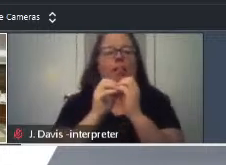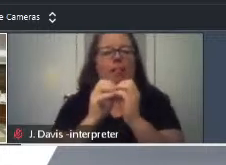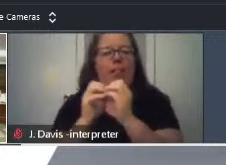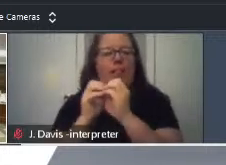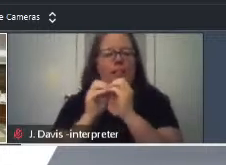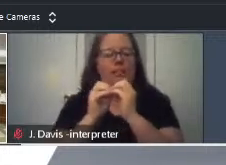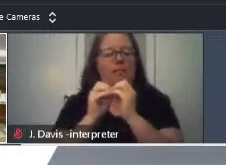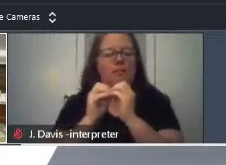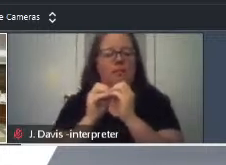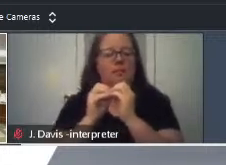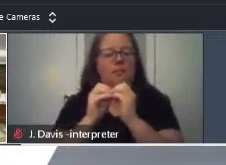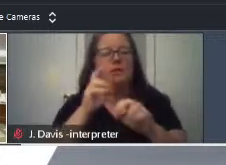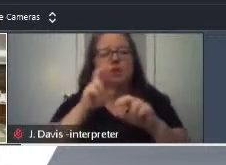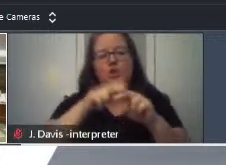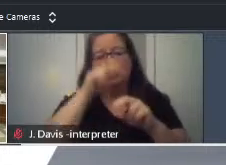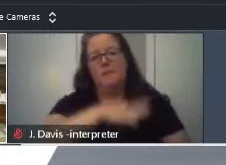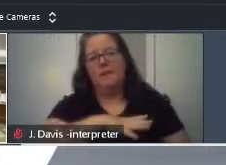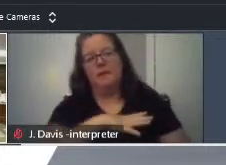Mr. Chairman?